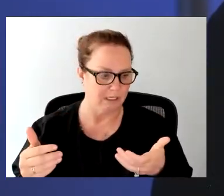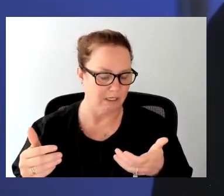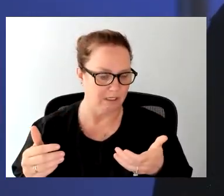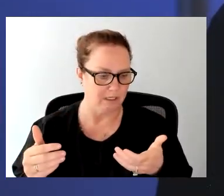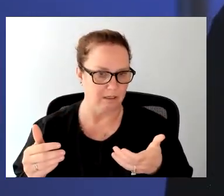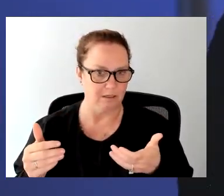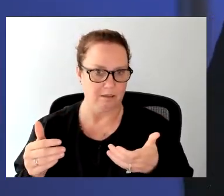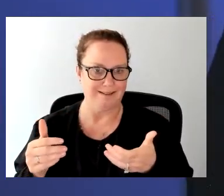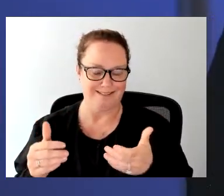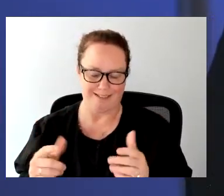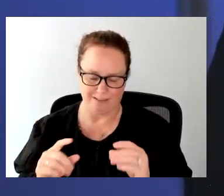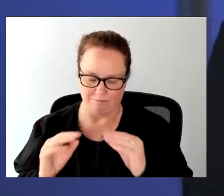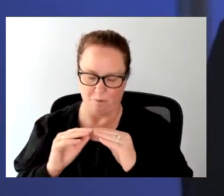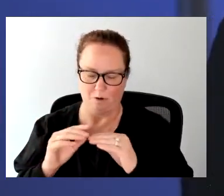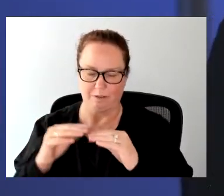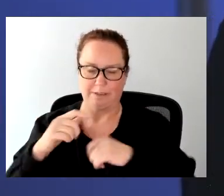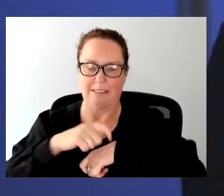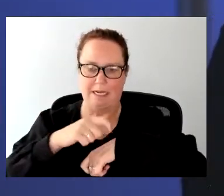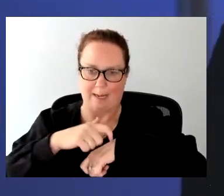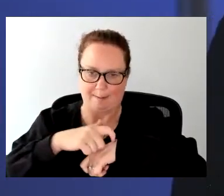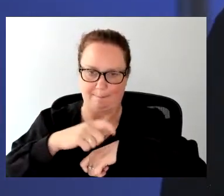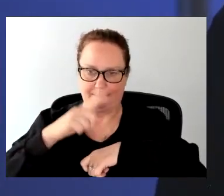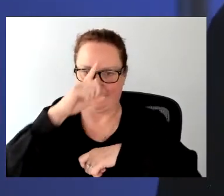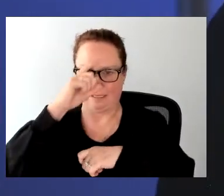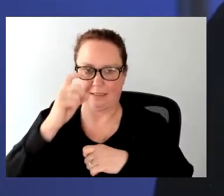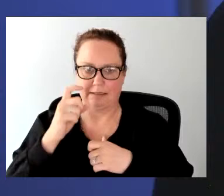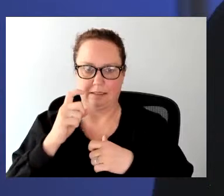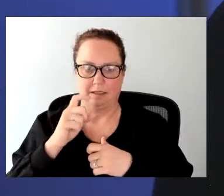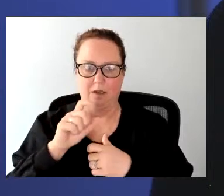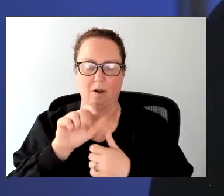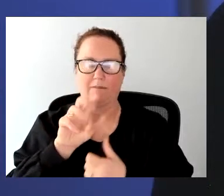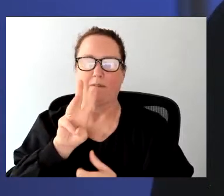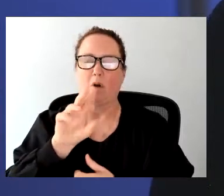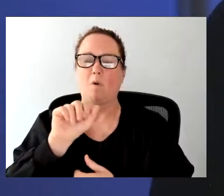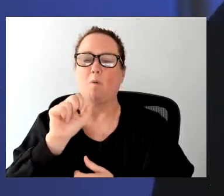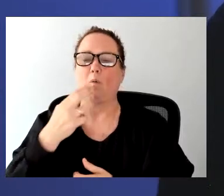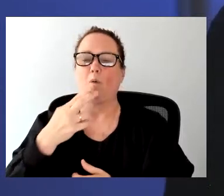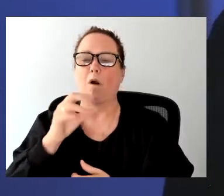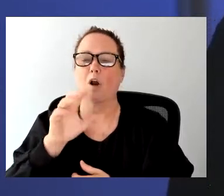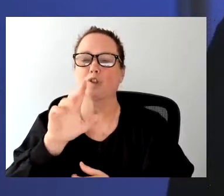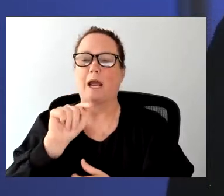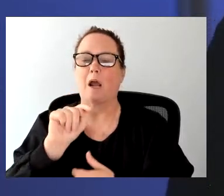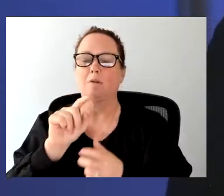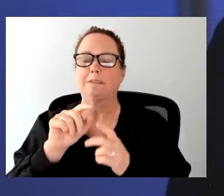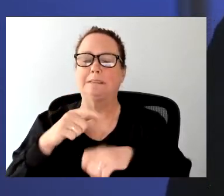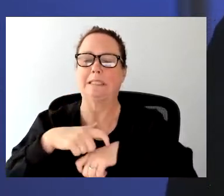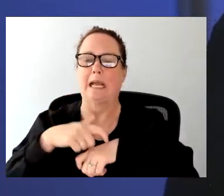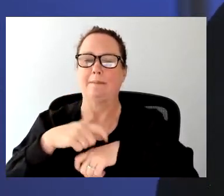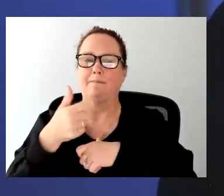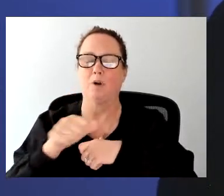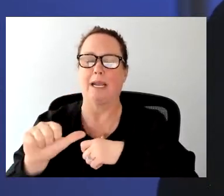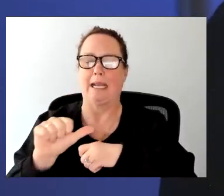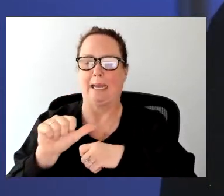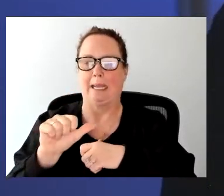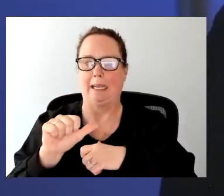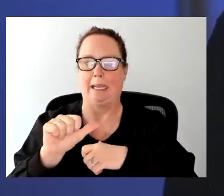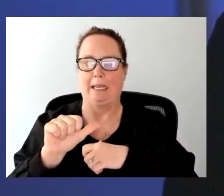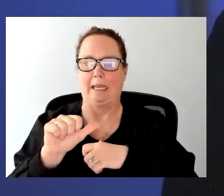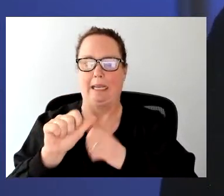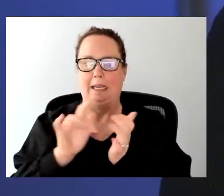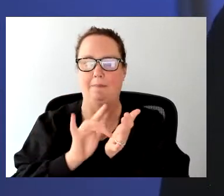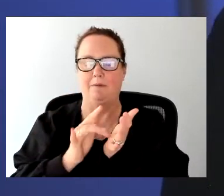longer process because we have to have a washout period of any medications you take for gene therapy, for sickle